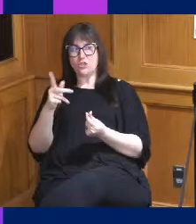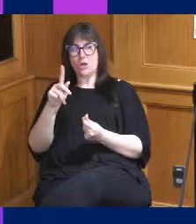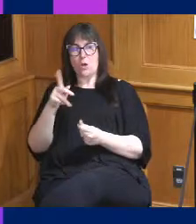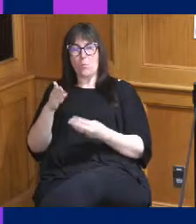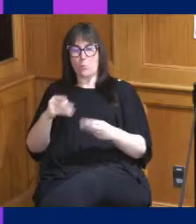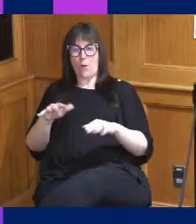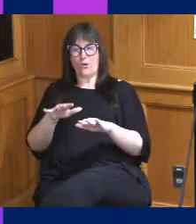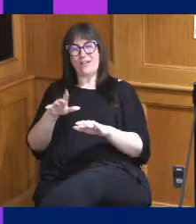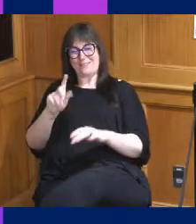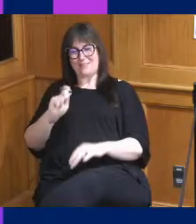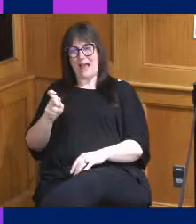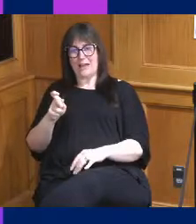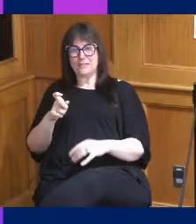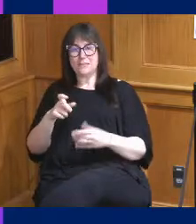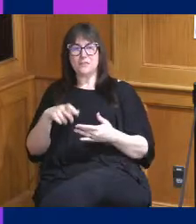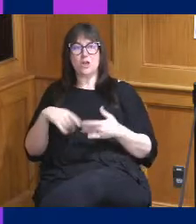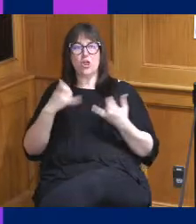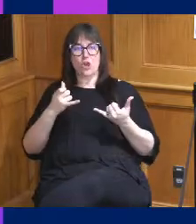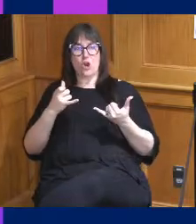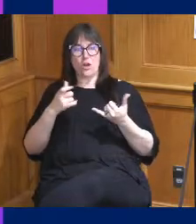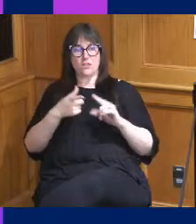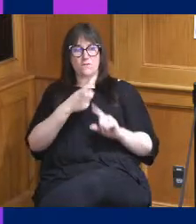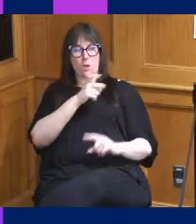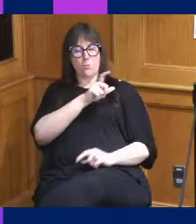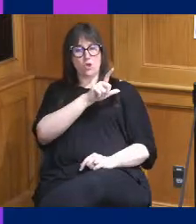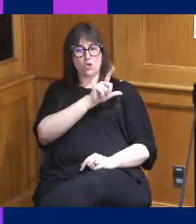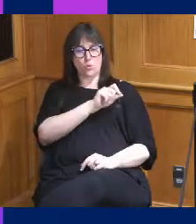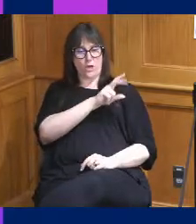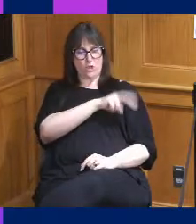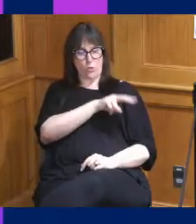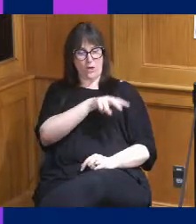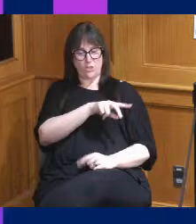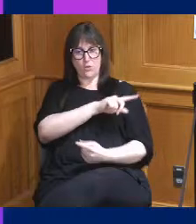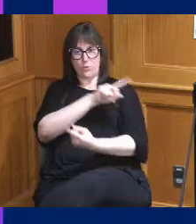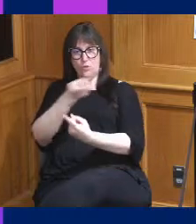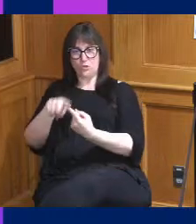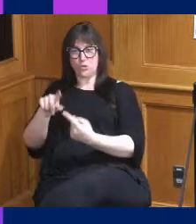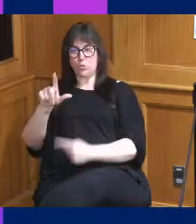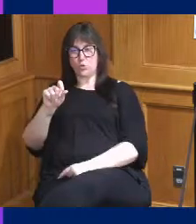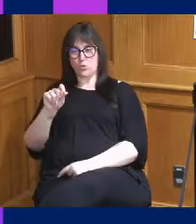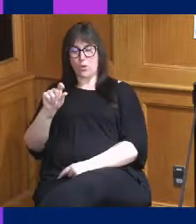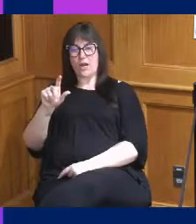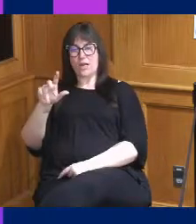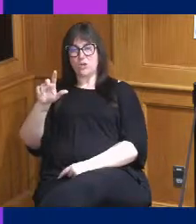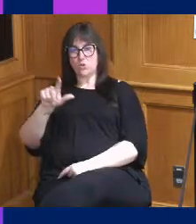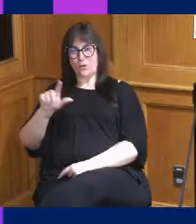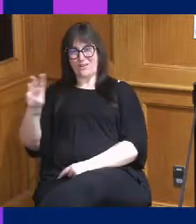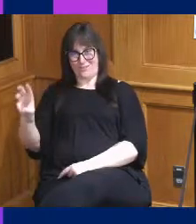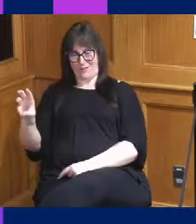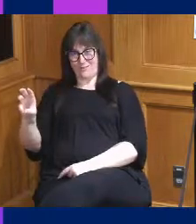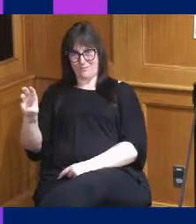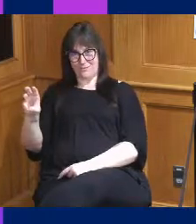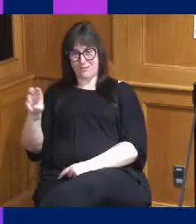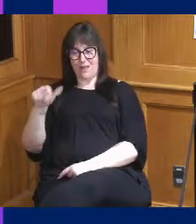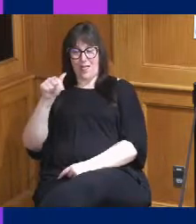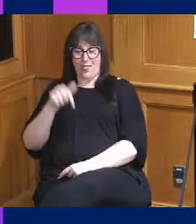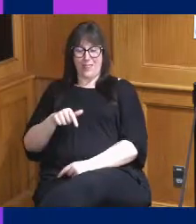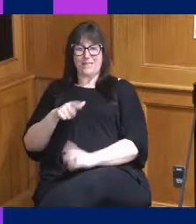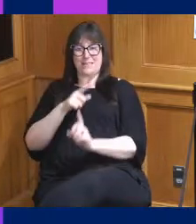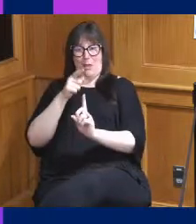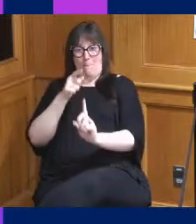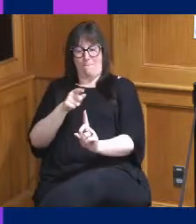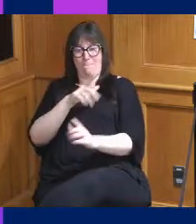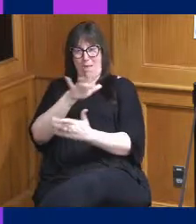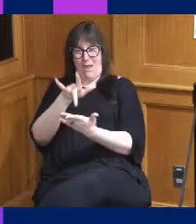per year. The current term of the levy is from 2022 till 2026. This is the midpoint review. This is